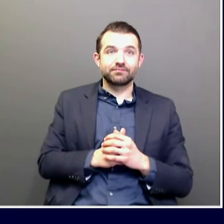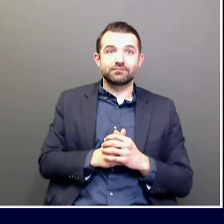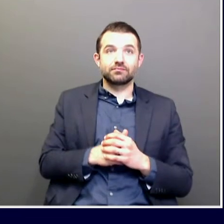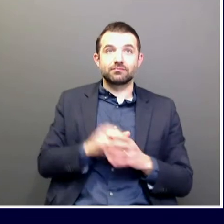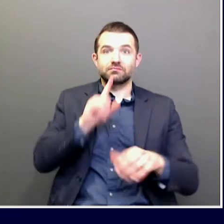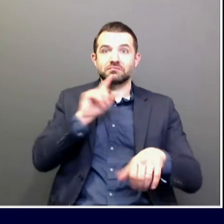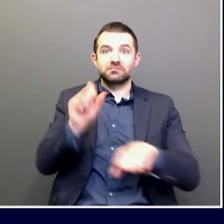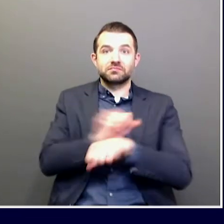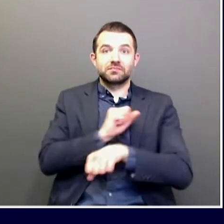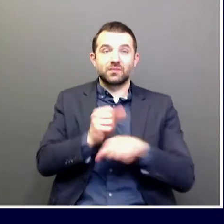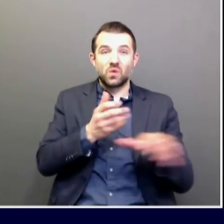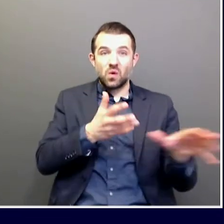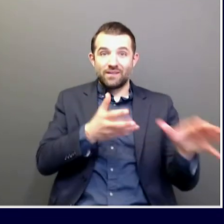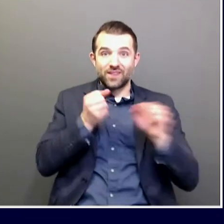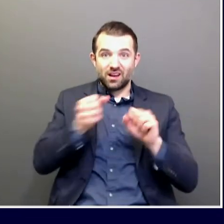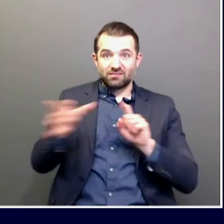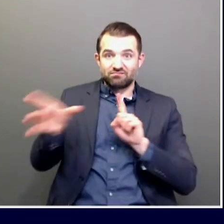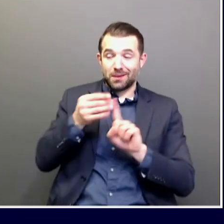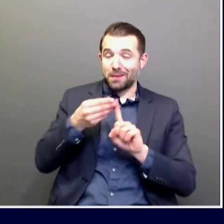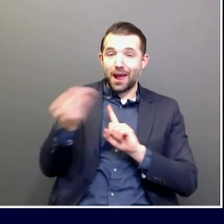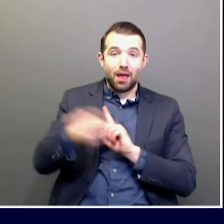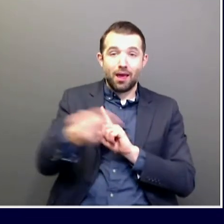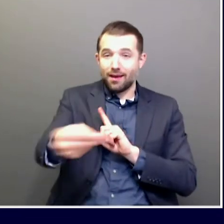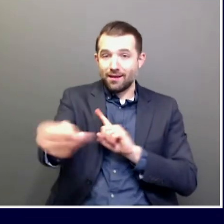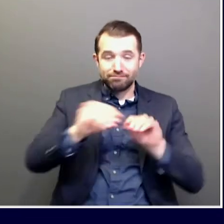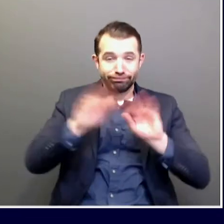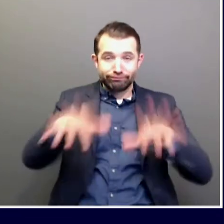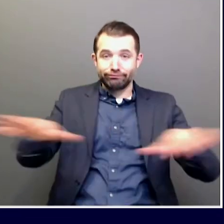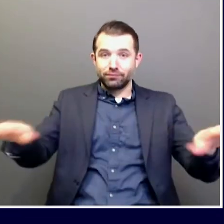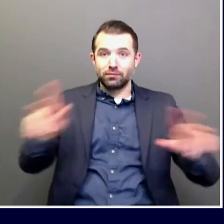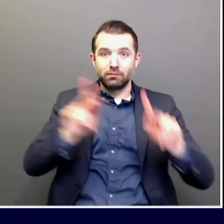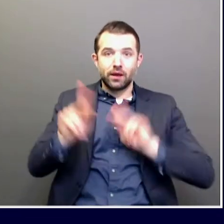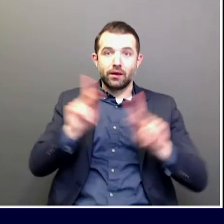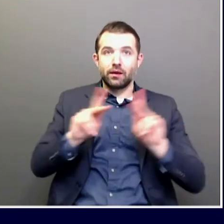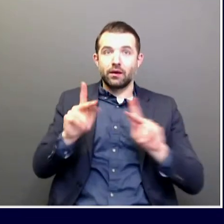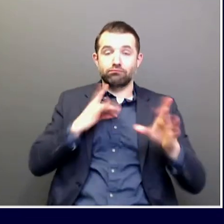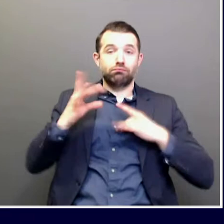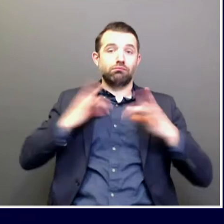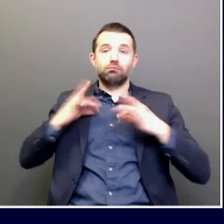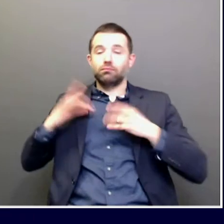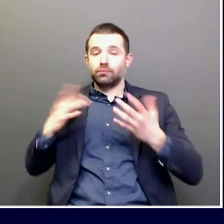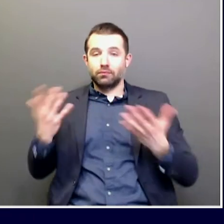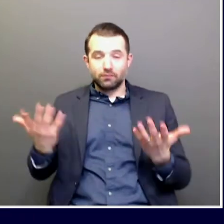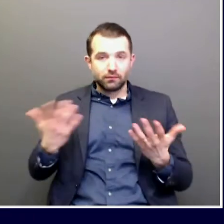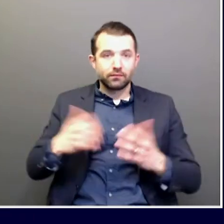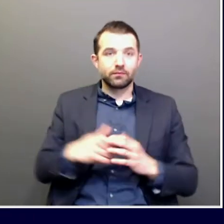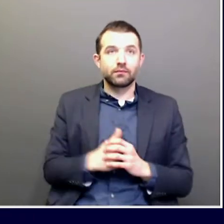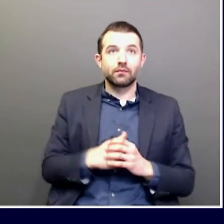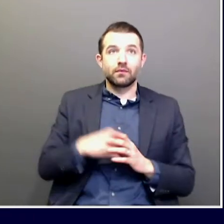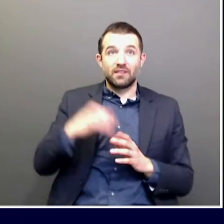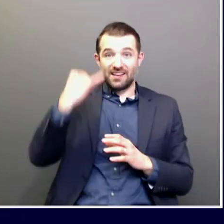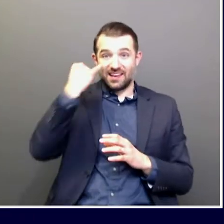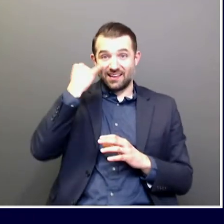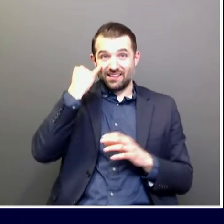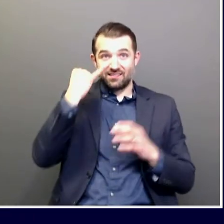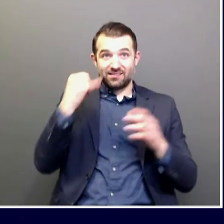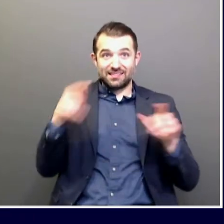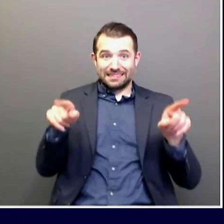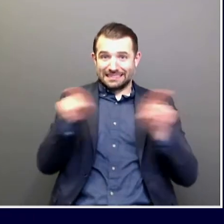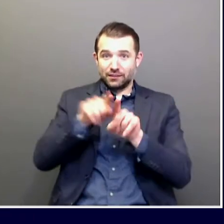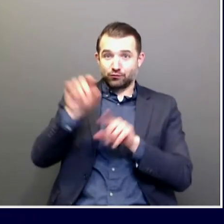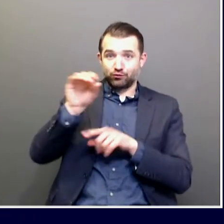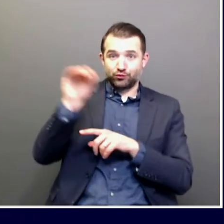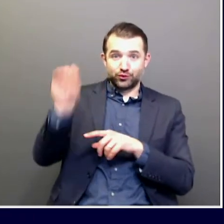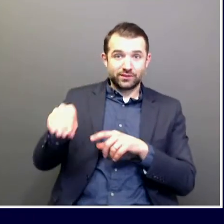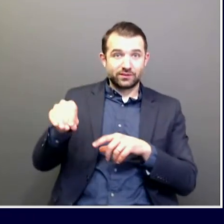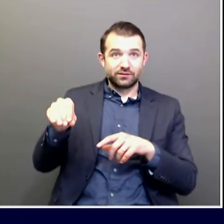with respect to Omicron. I would add on top of that, Emily, where those deaths occurred in the counties in which those individuals hailed is